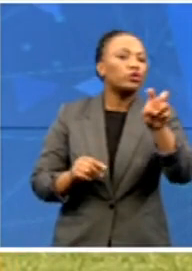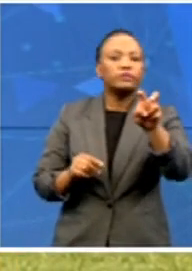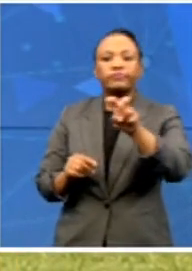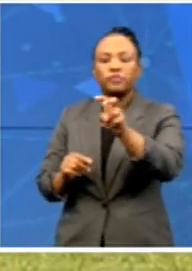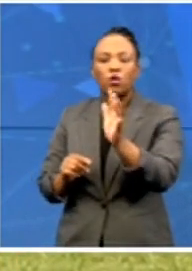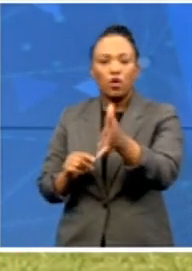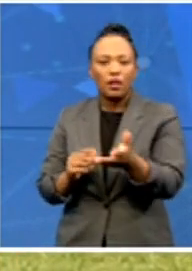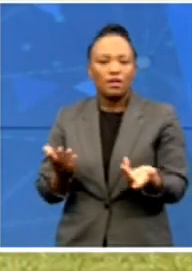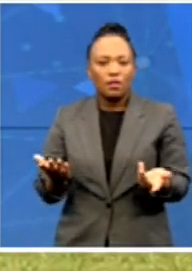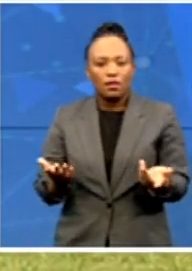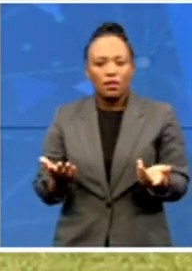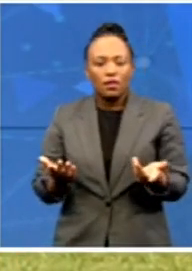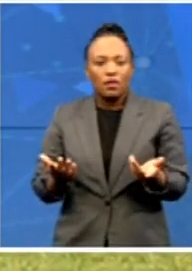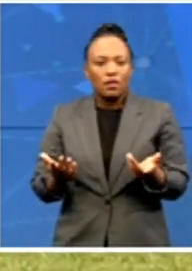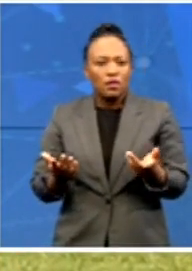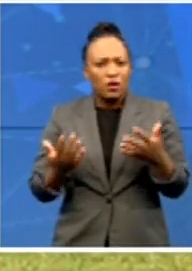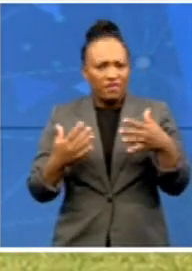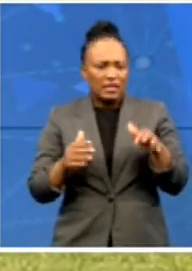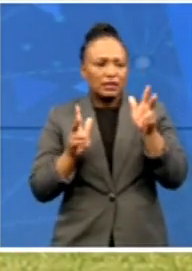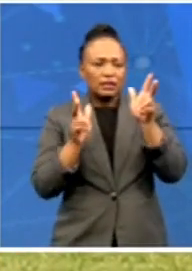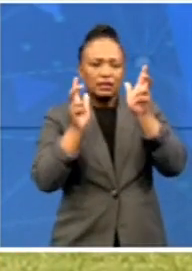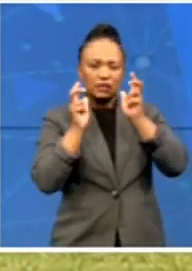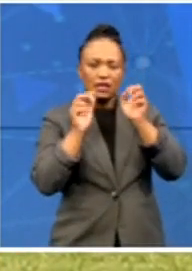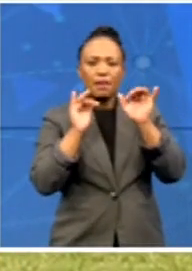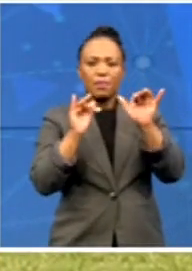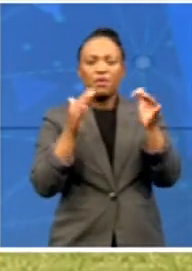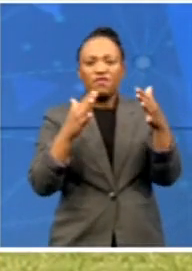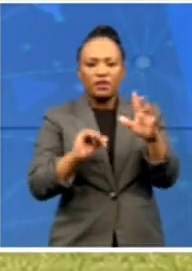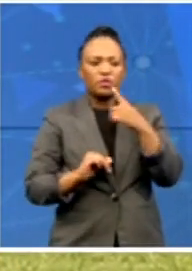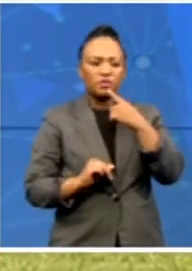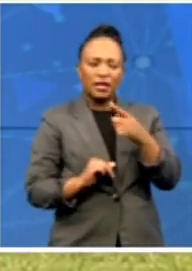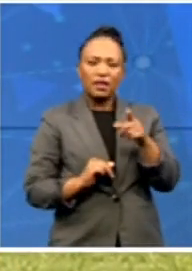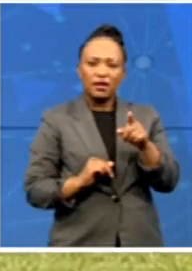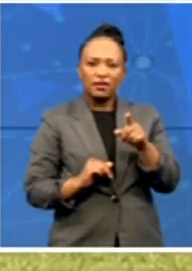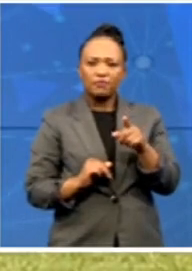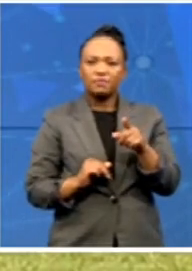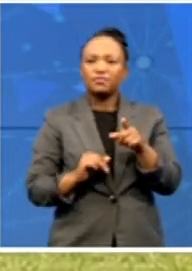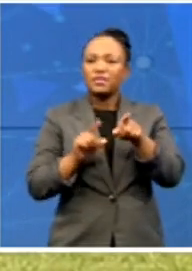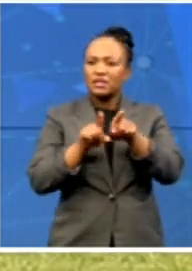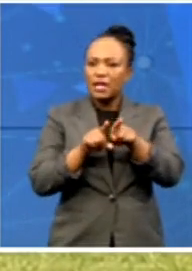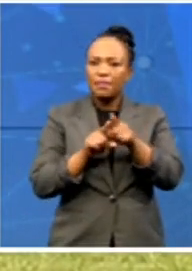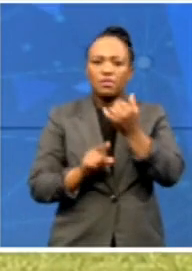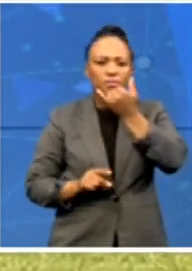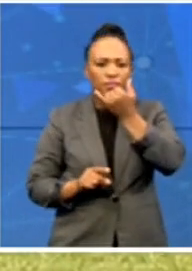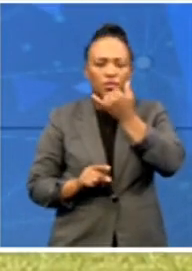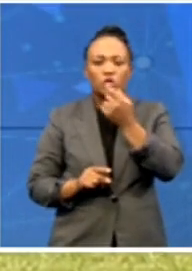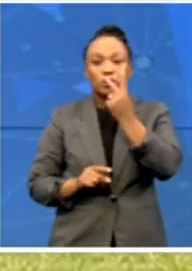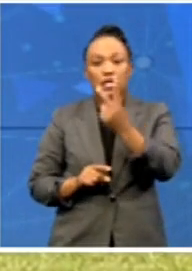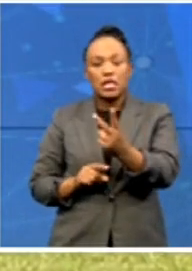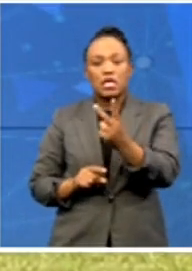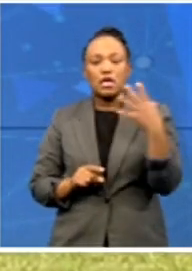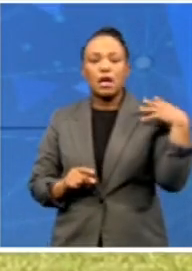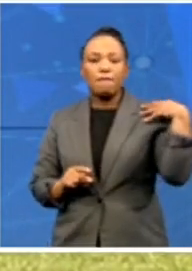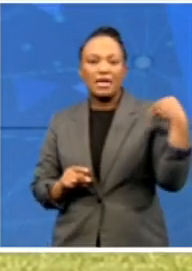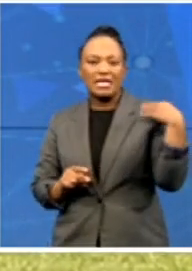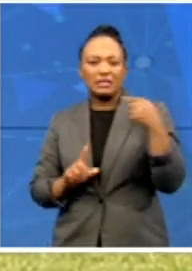have heard from the people on the ground. And I think they will be also happy to see the police minister visiting this area, because we need safety in